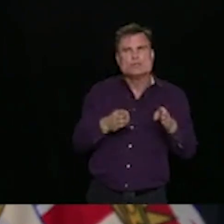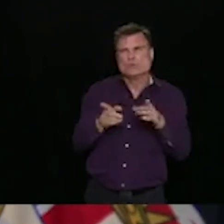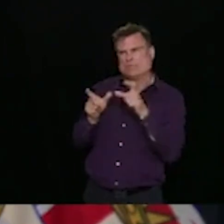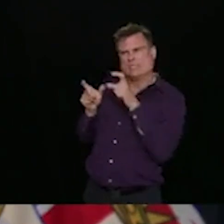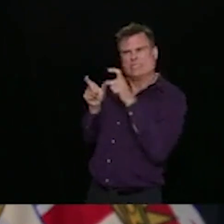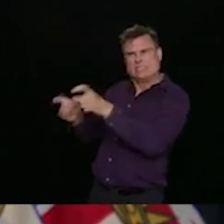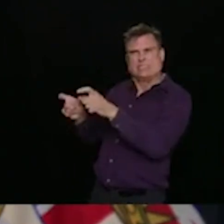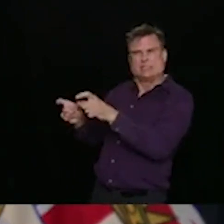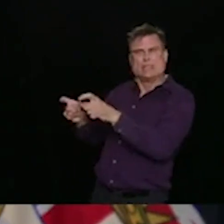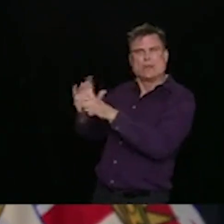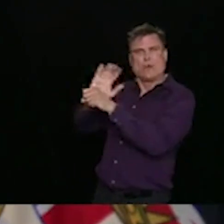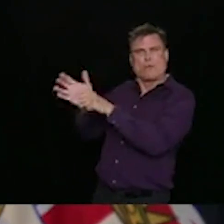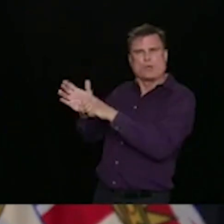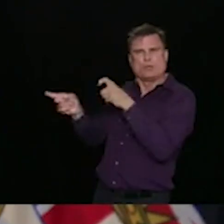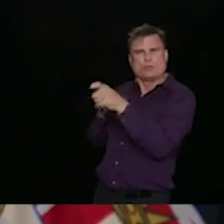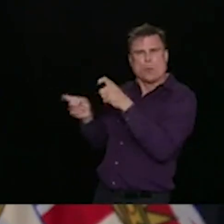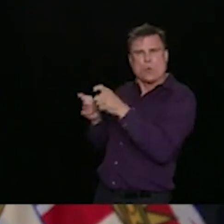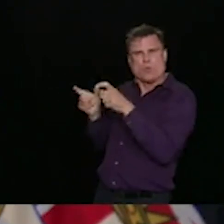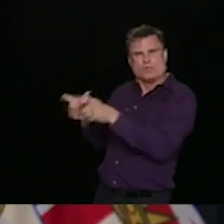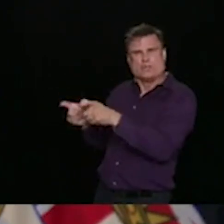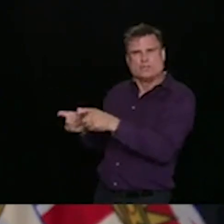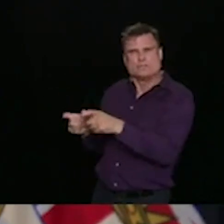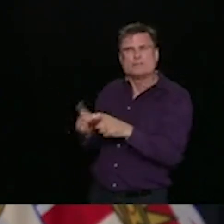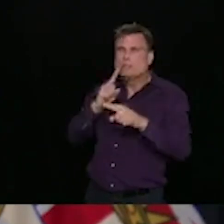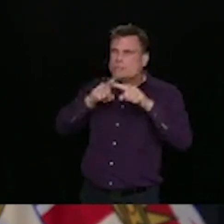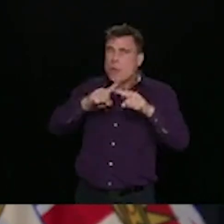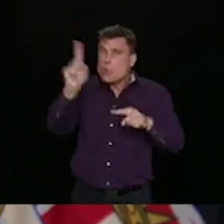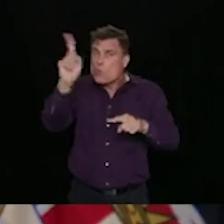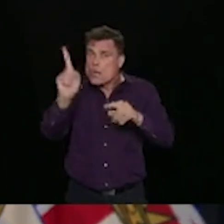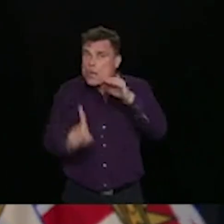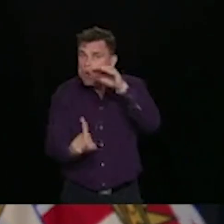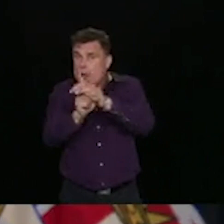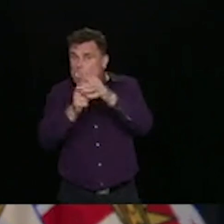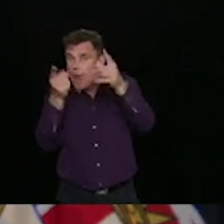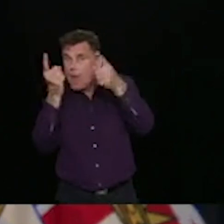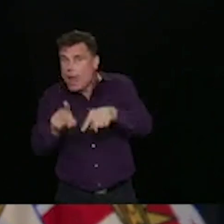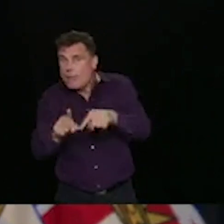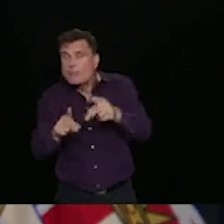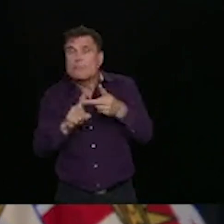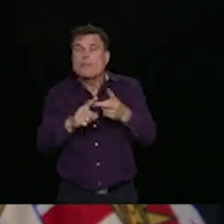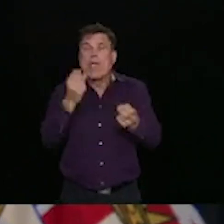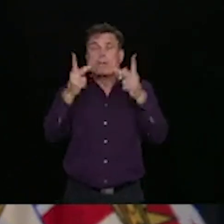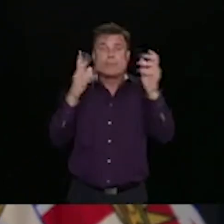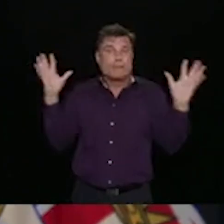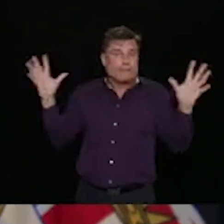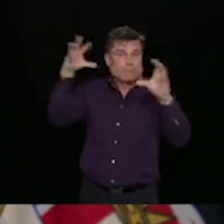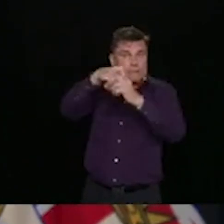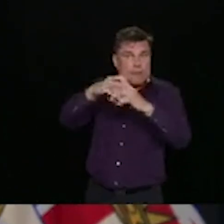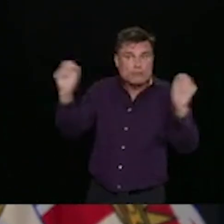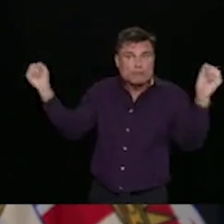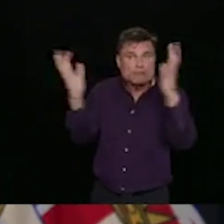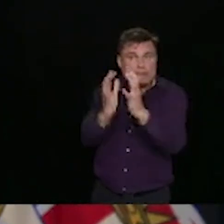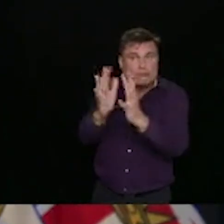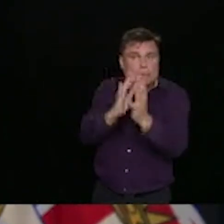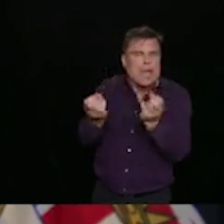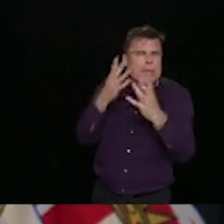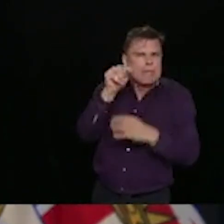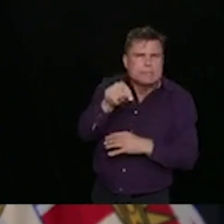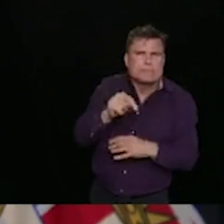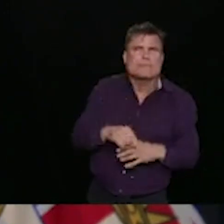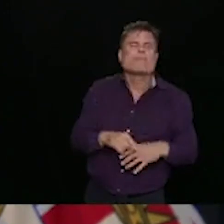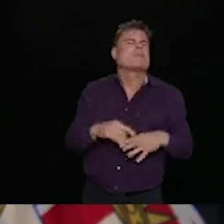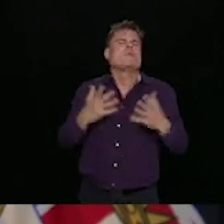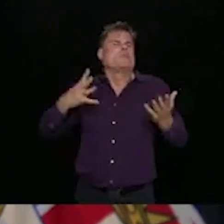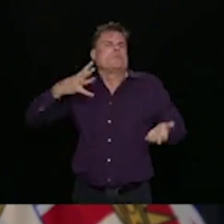that. It's in our best interest to give the restaurant our name and phone number so that if there was somebody there who was